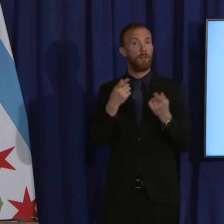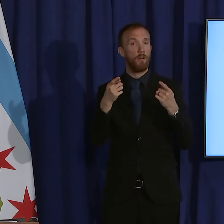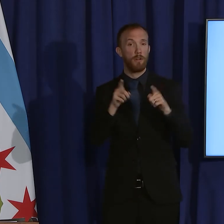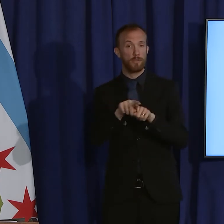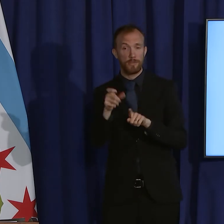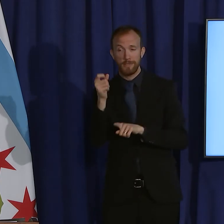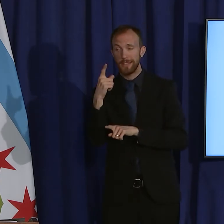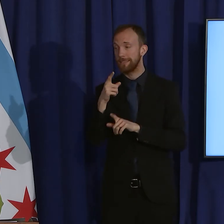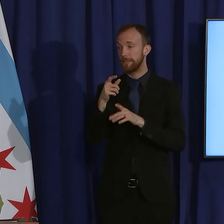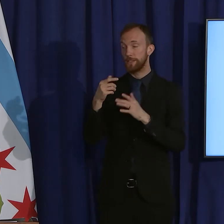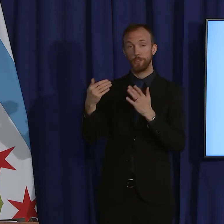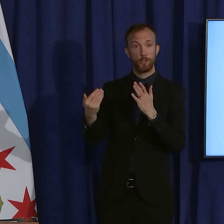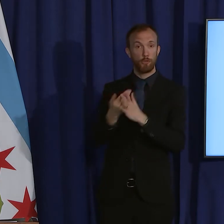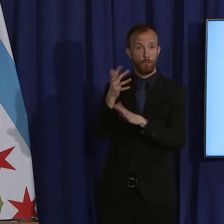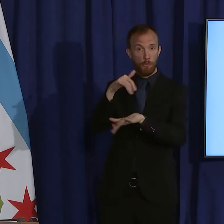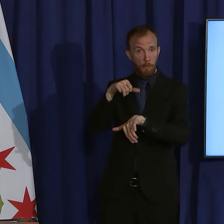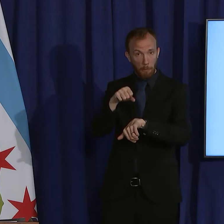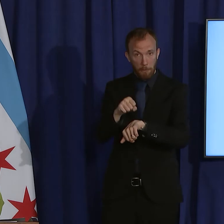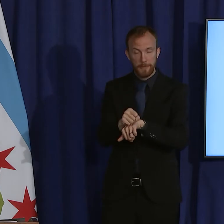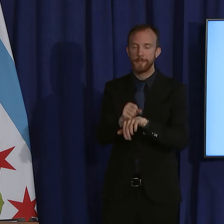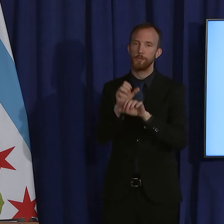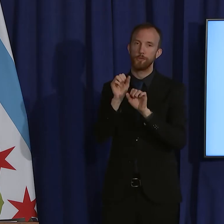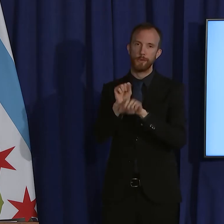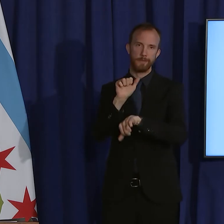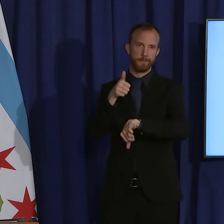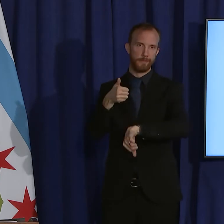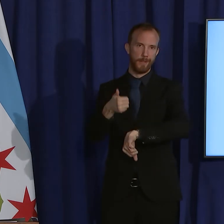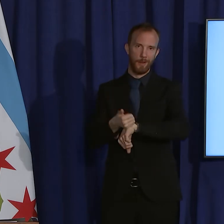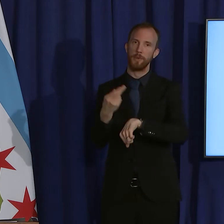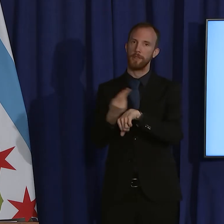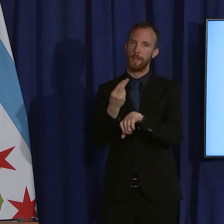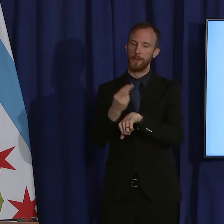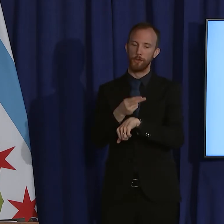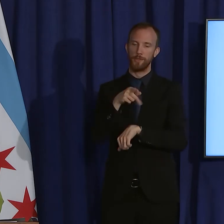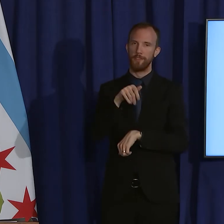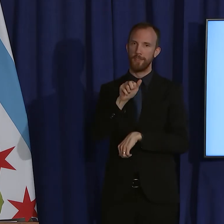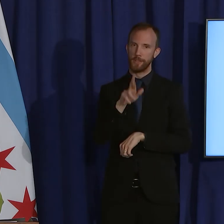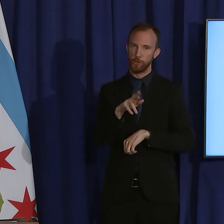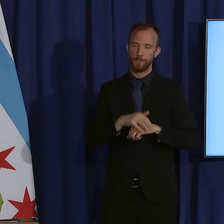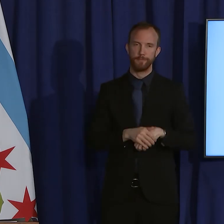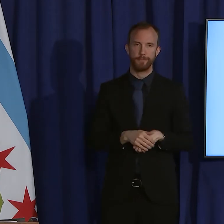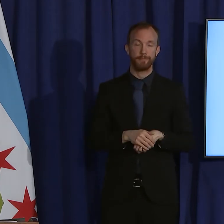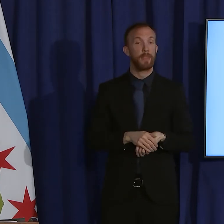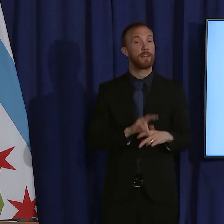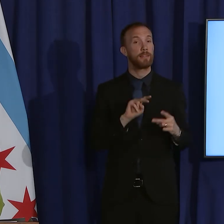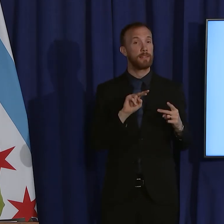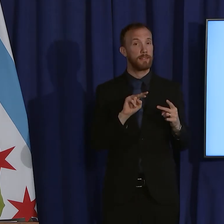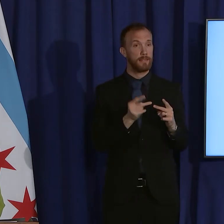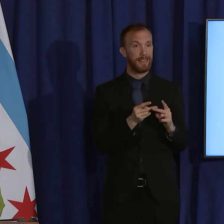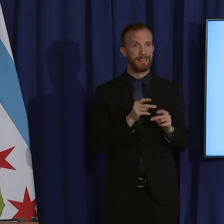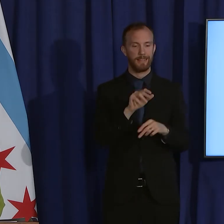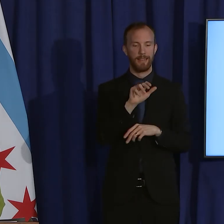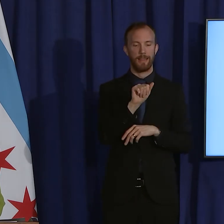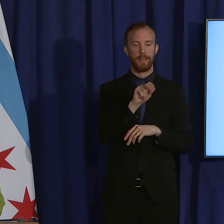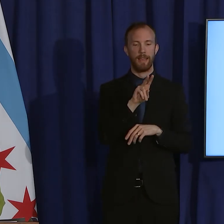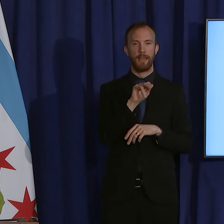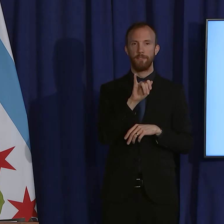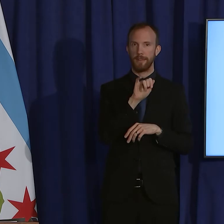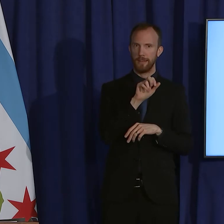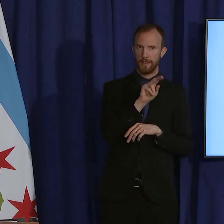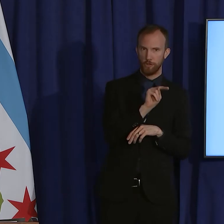at Chicago State this afternoon. Secondly, we have paused vaccination through aviation. We were